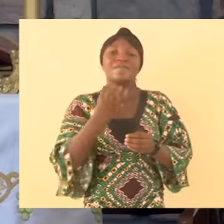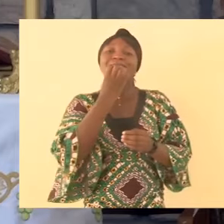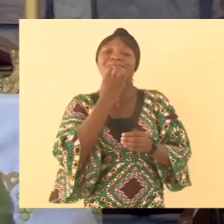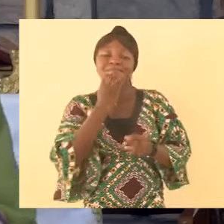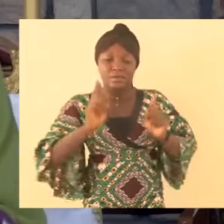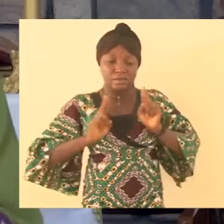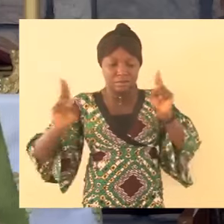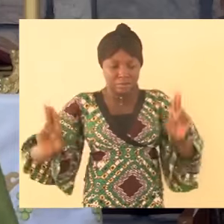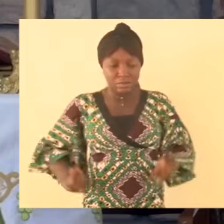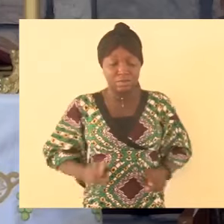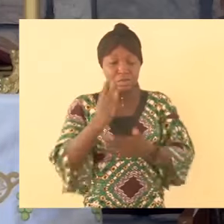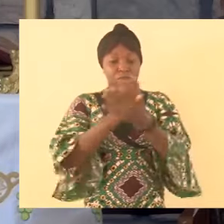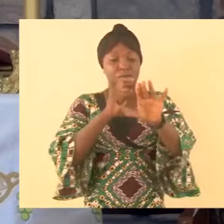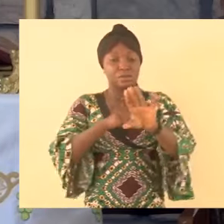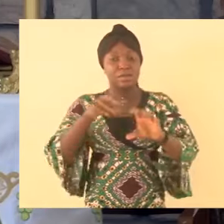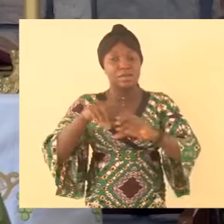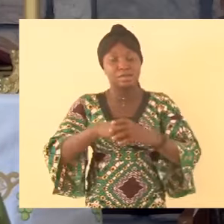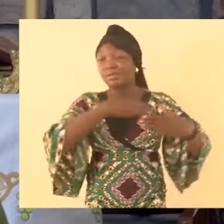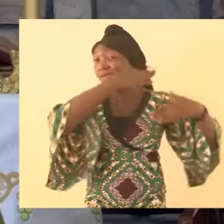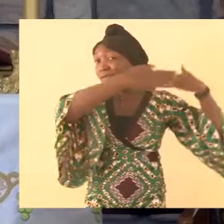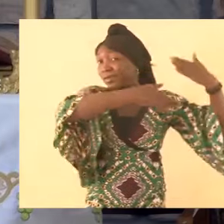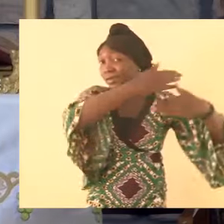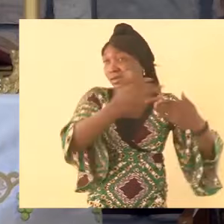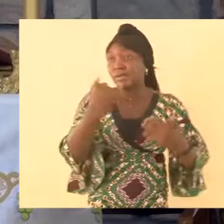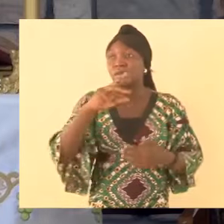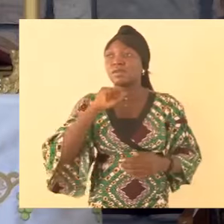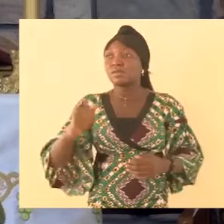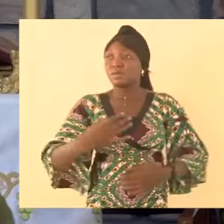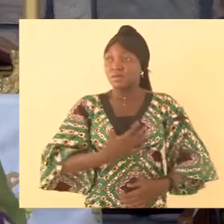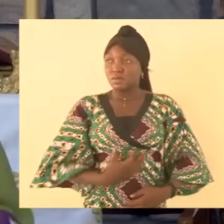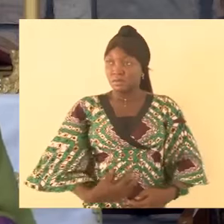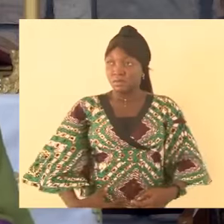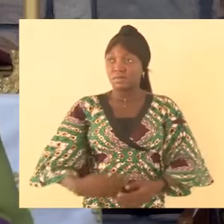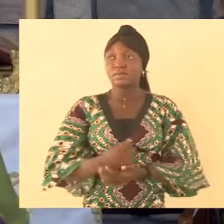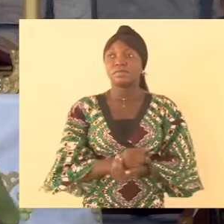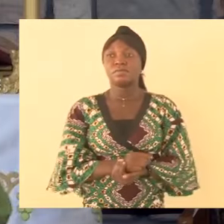beings, sometime in their ancestry, there was starvation.